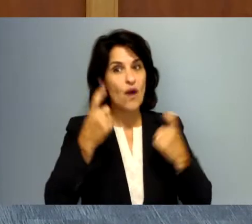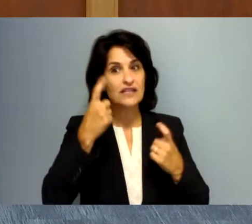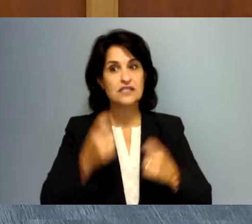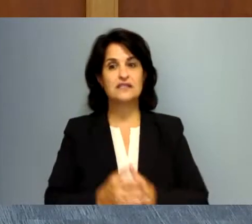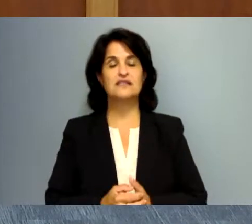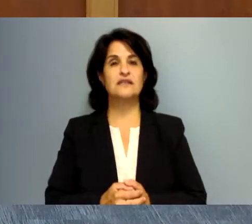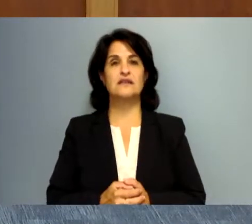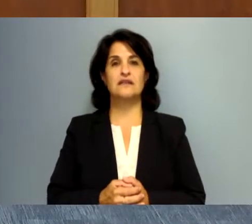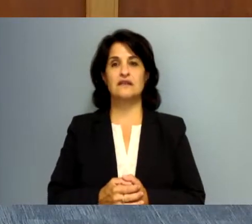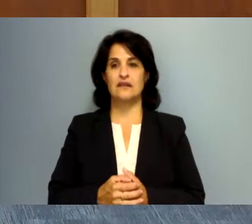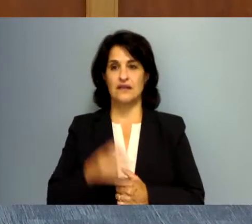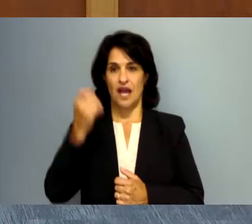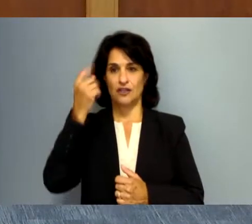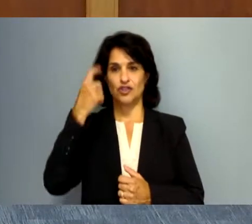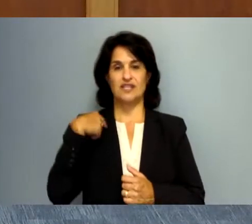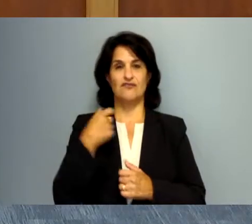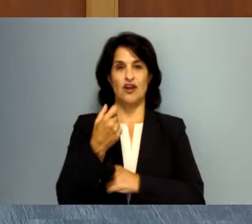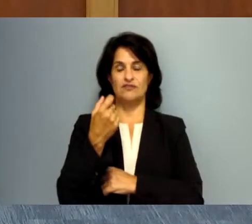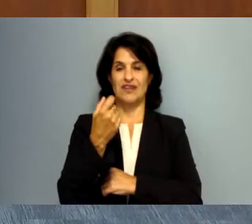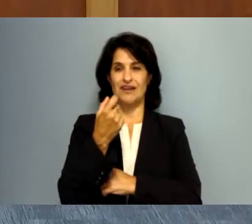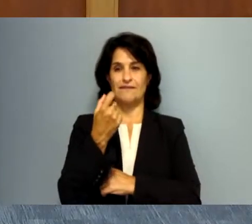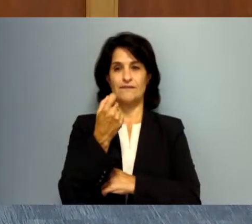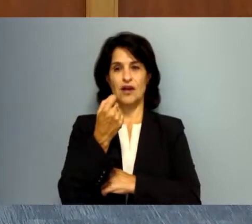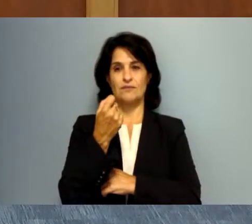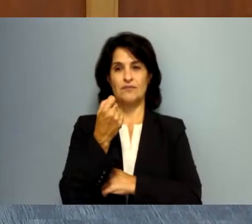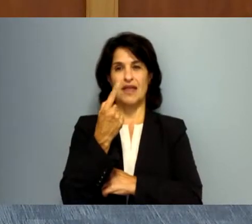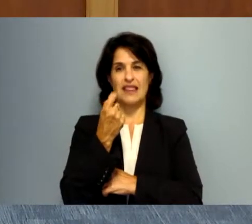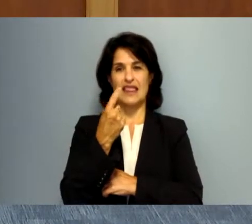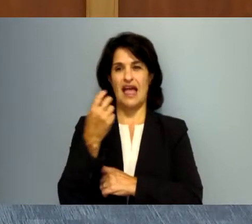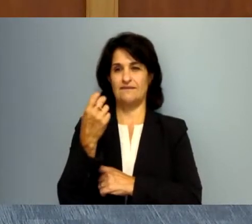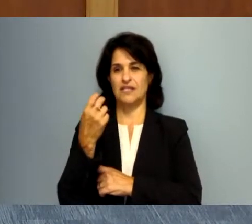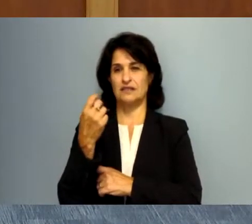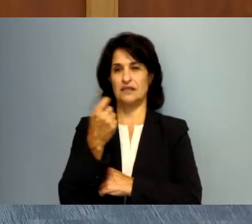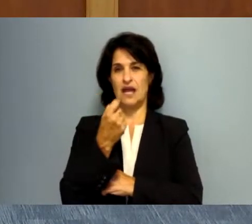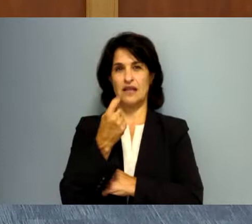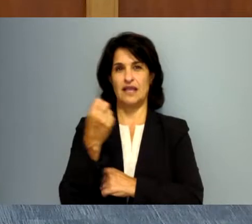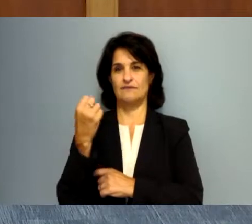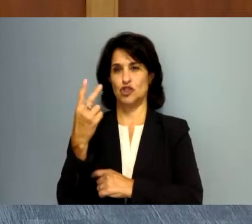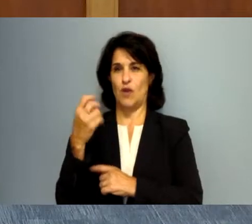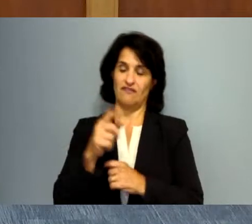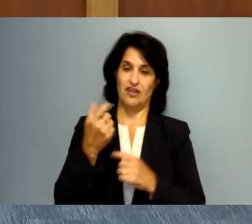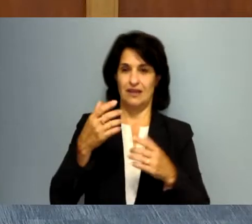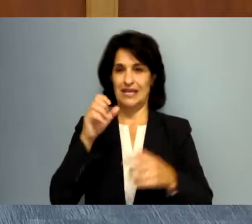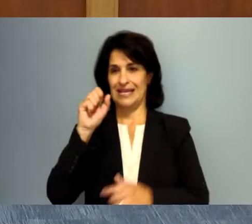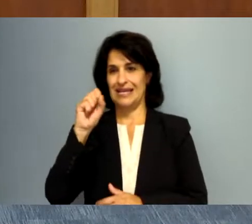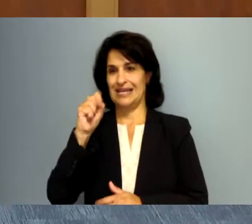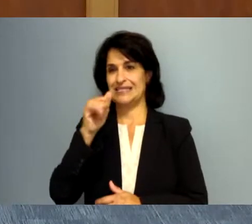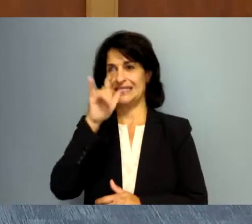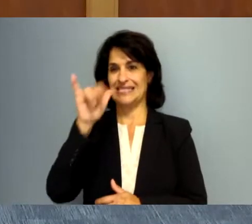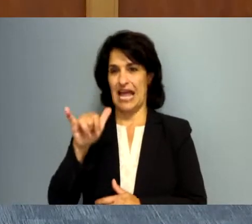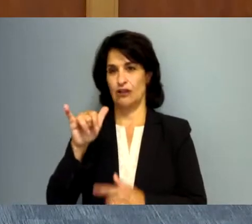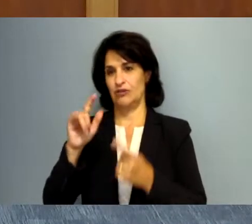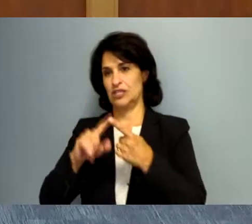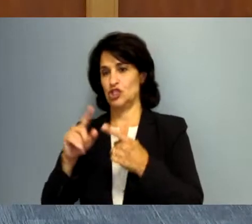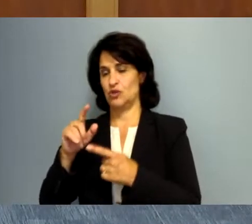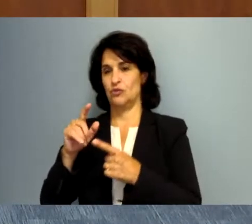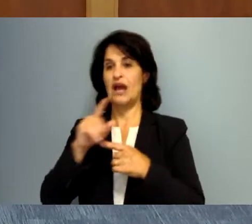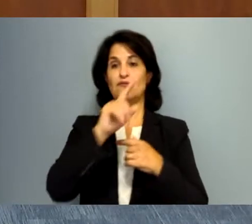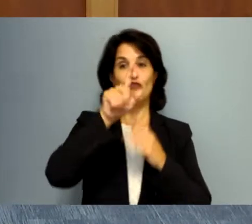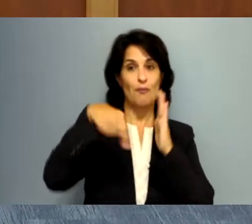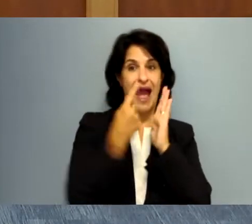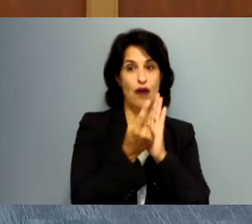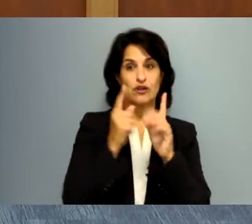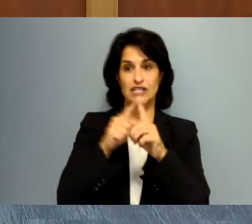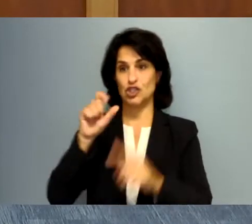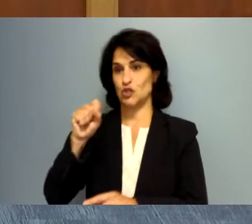for 1112, you're going from hourly to salary, and the $25.01 an hour equates to $52,021,